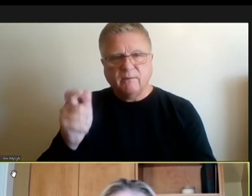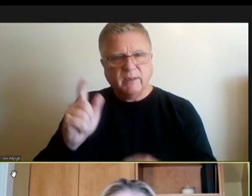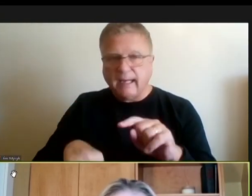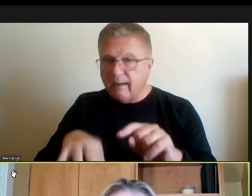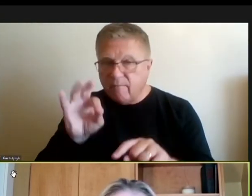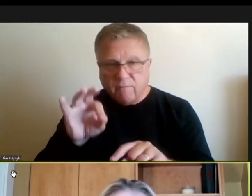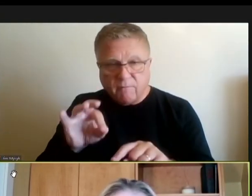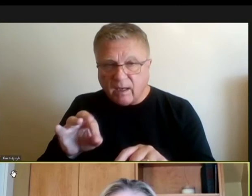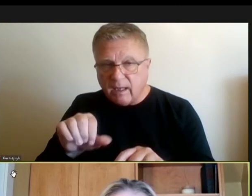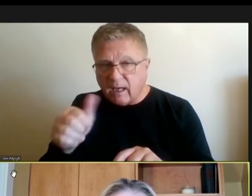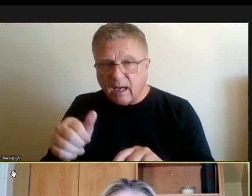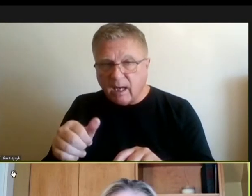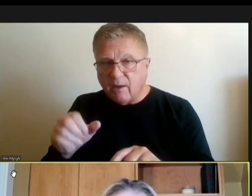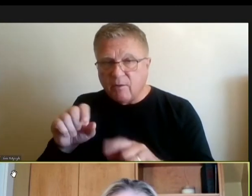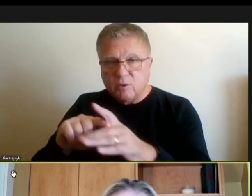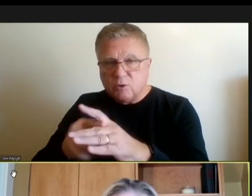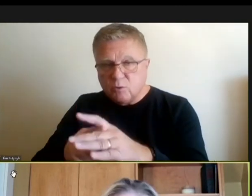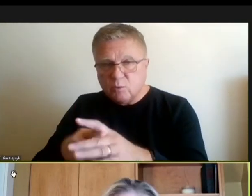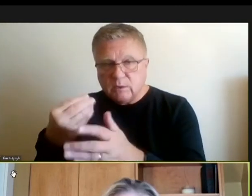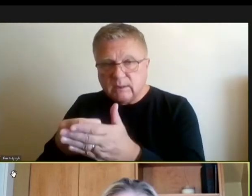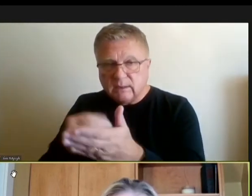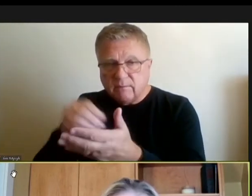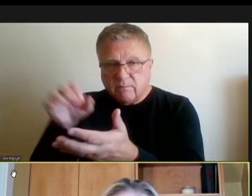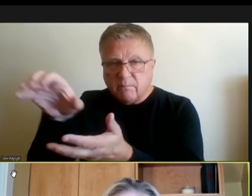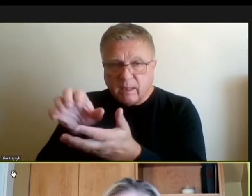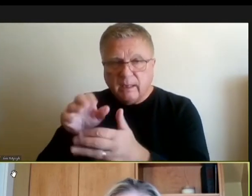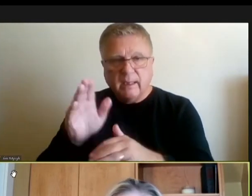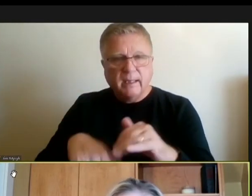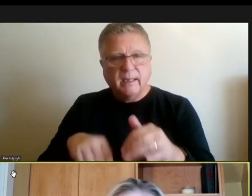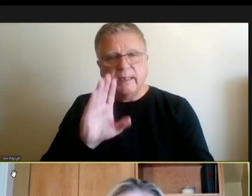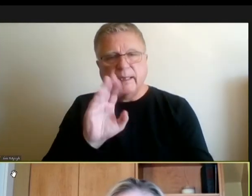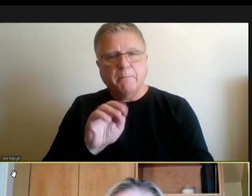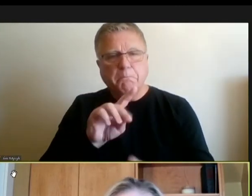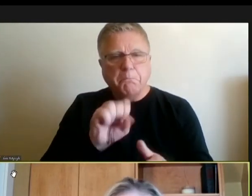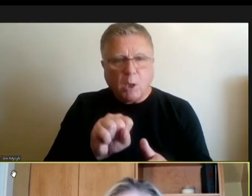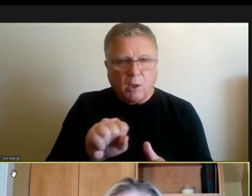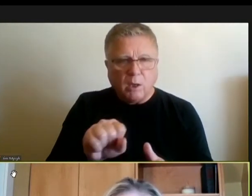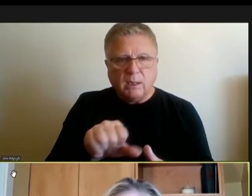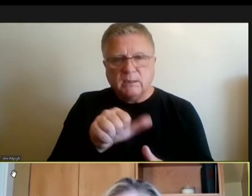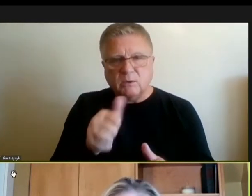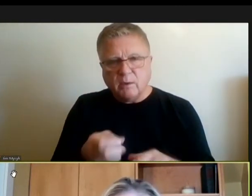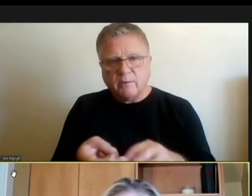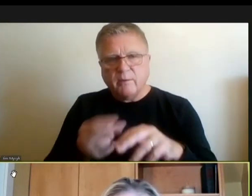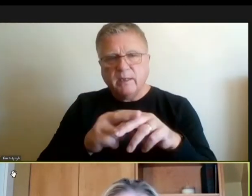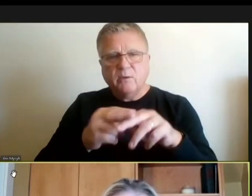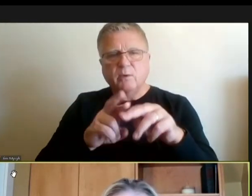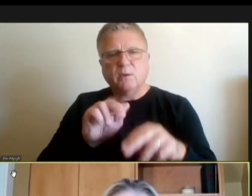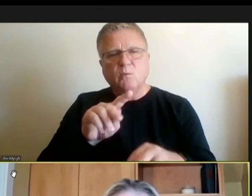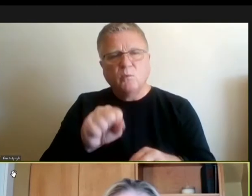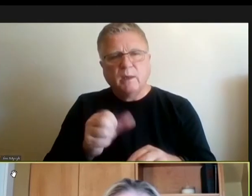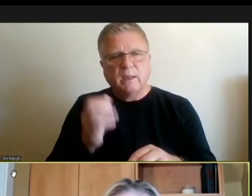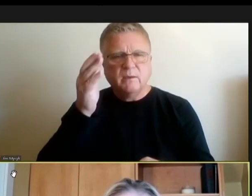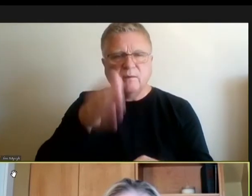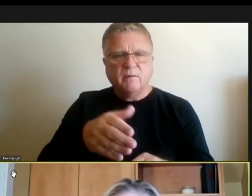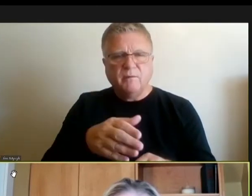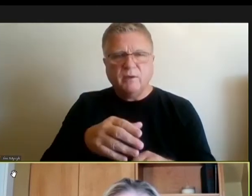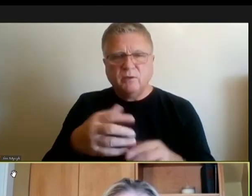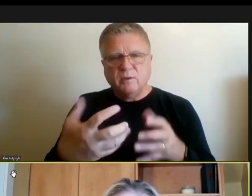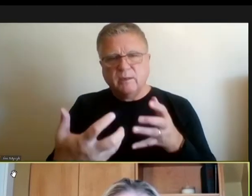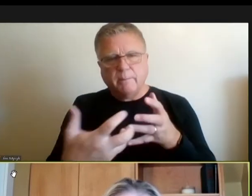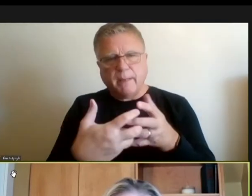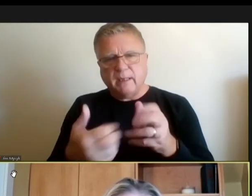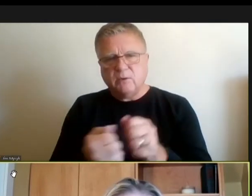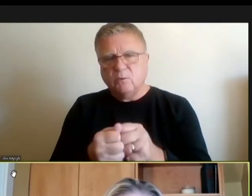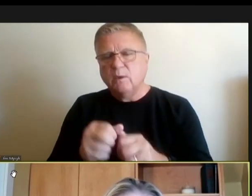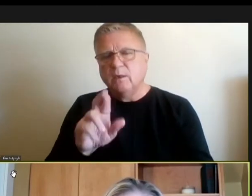sources of funding beyond the bonds and beyond any kind of sources of funding, increased rates into the future that are commensurate with the rate increase that we're